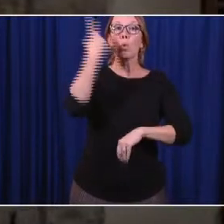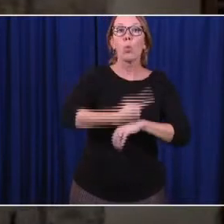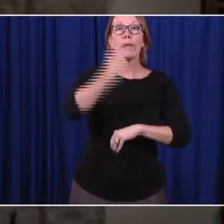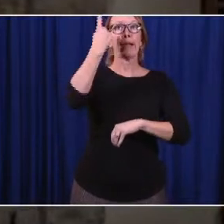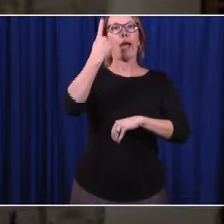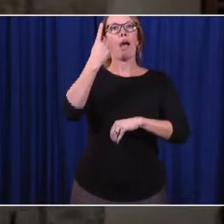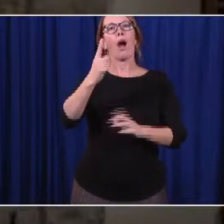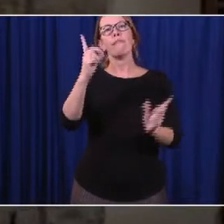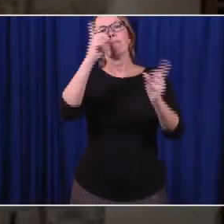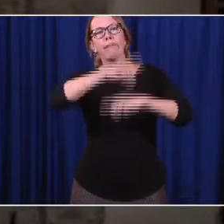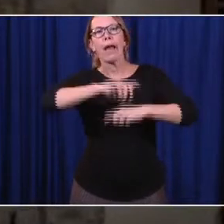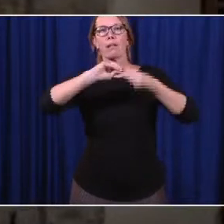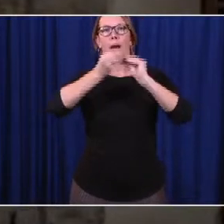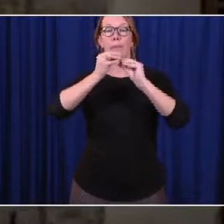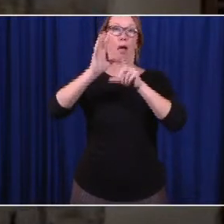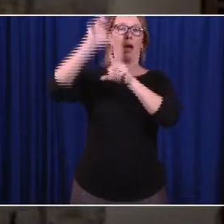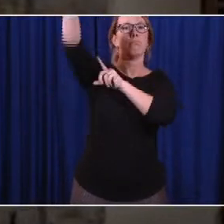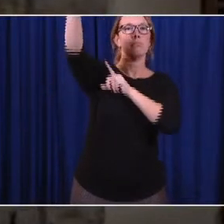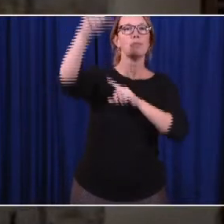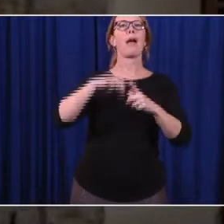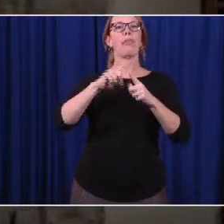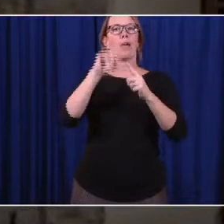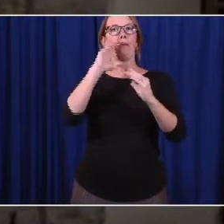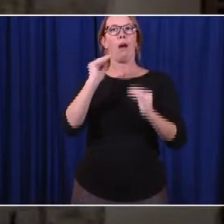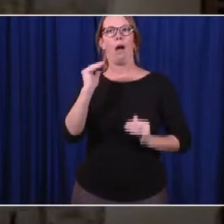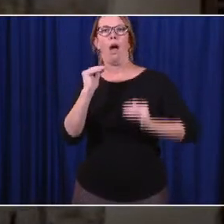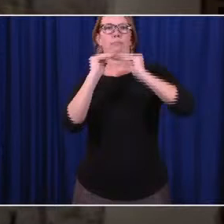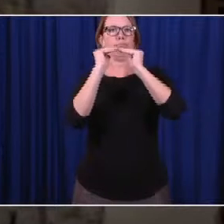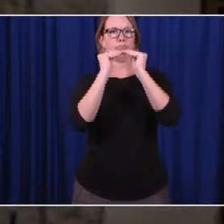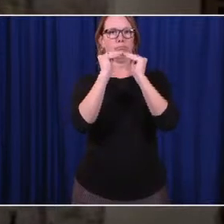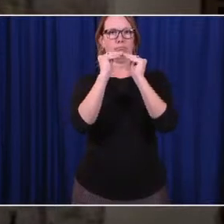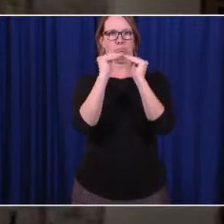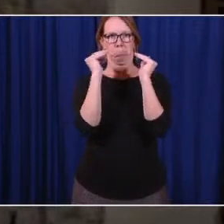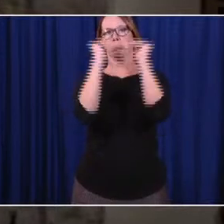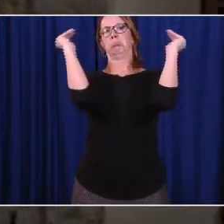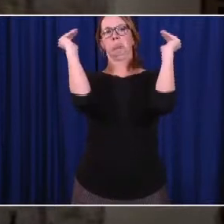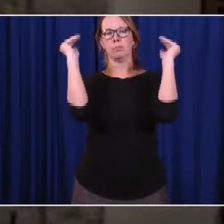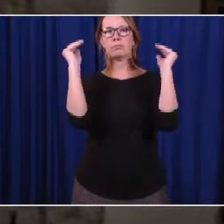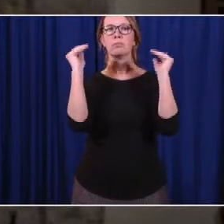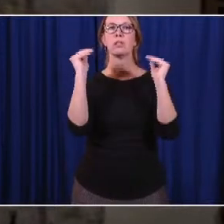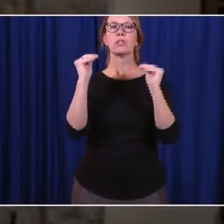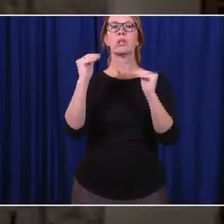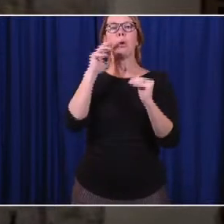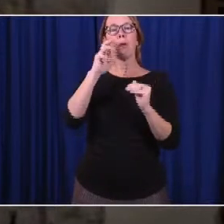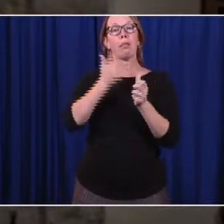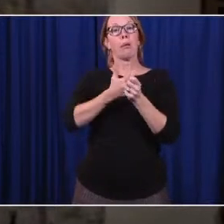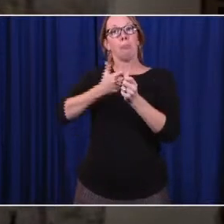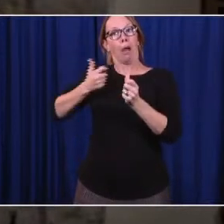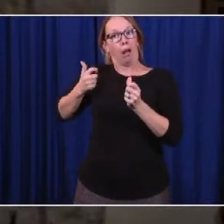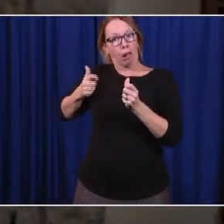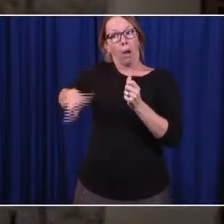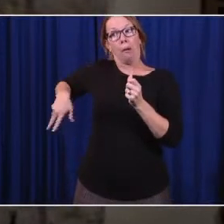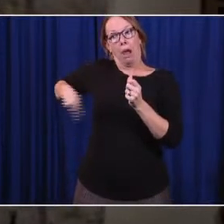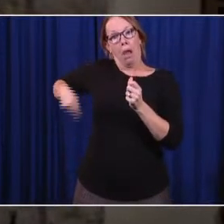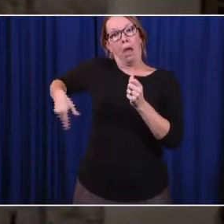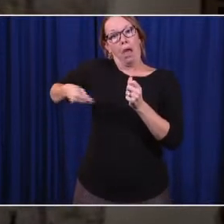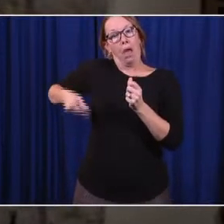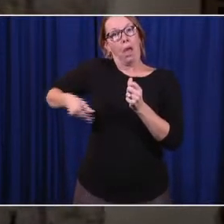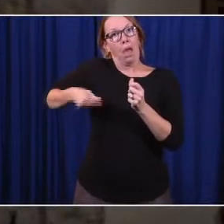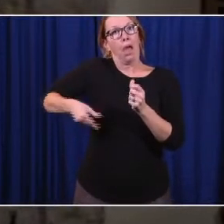surge. We are adding to the backlog every day. So when you look at